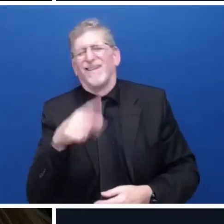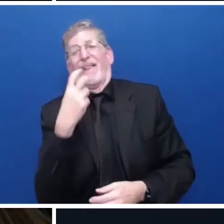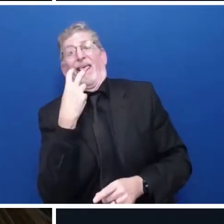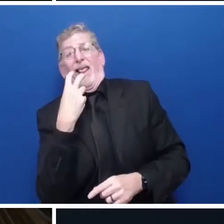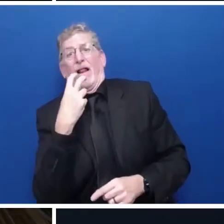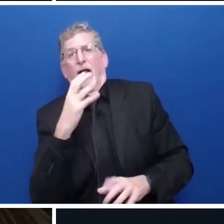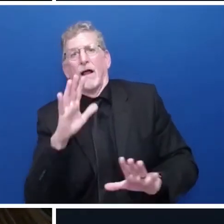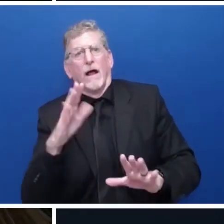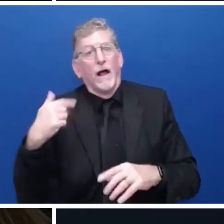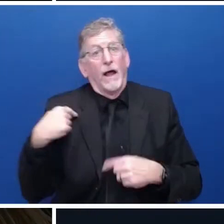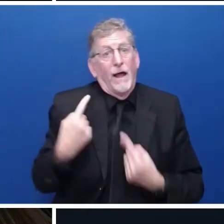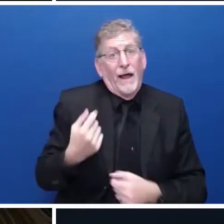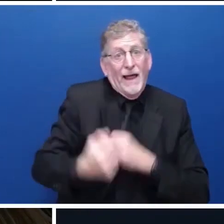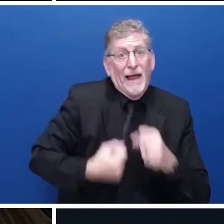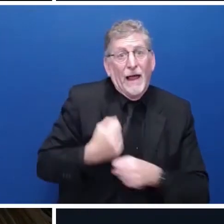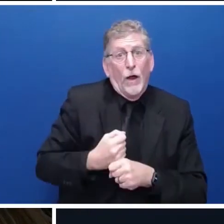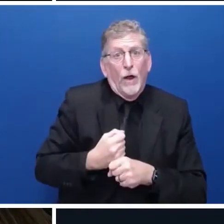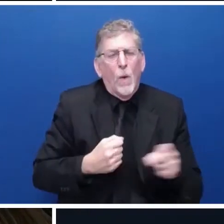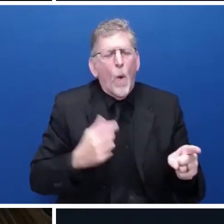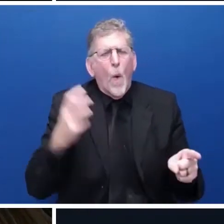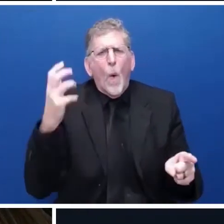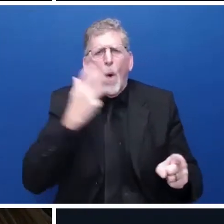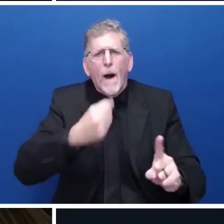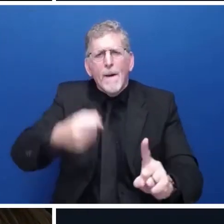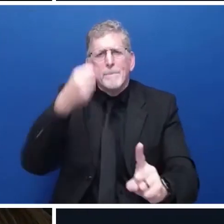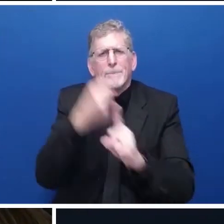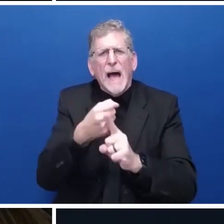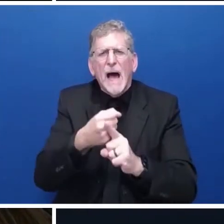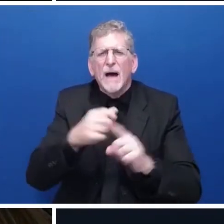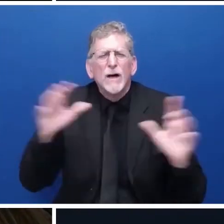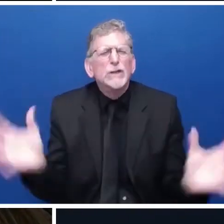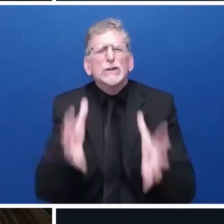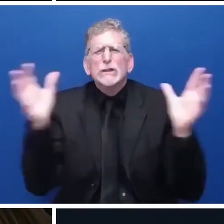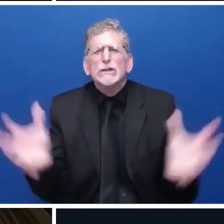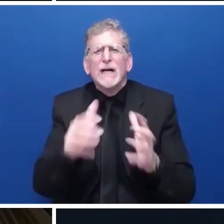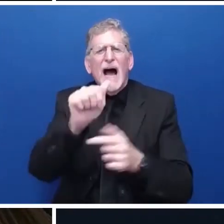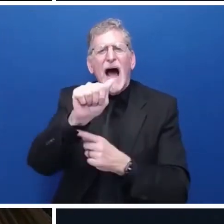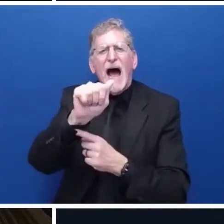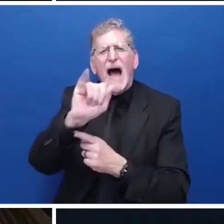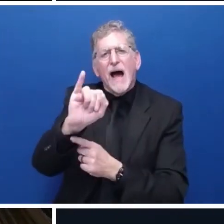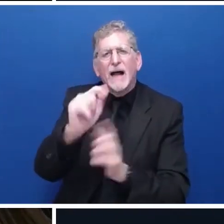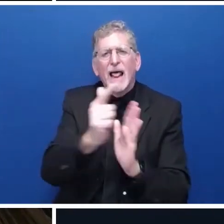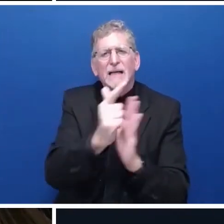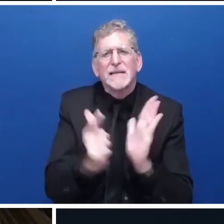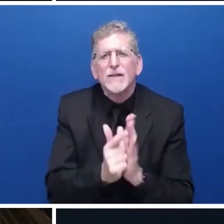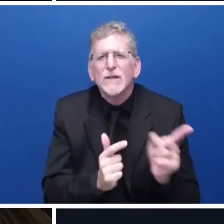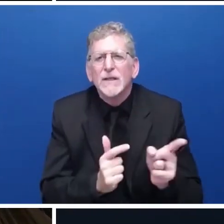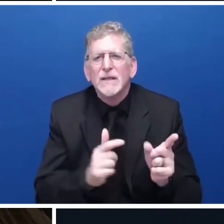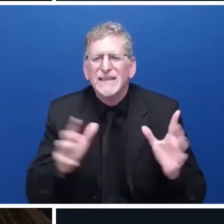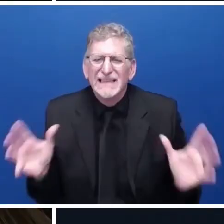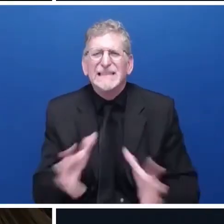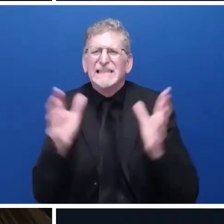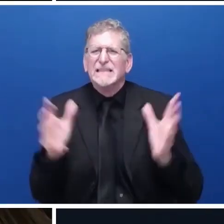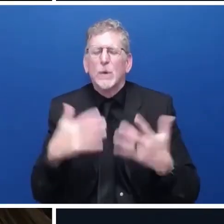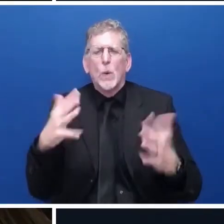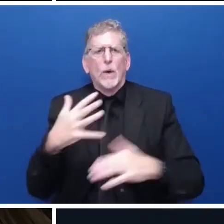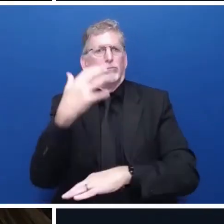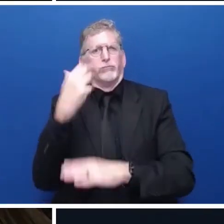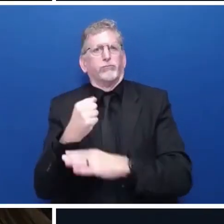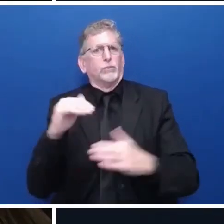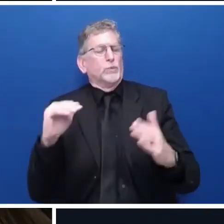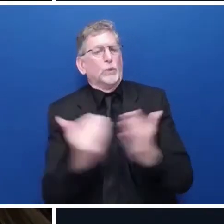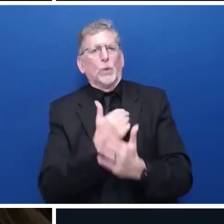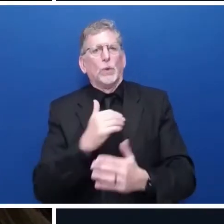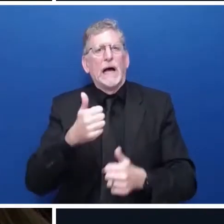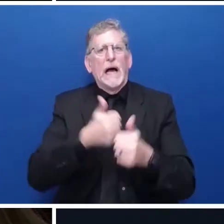impact championing AI legislation, advancing a landmark executive order on foster care, and helping secure $30